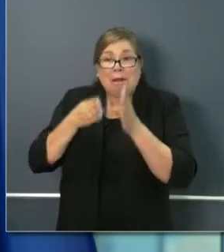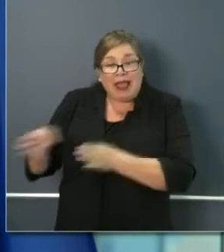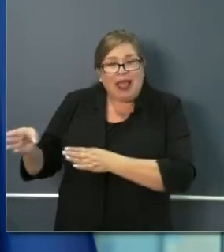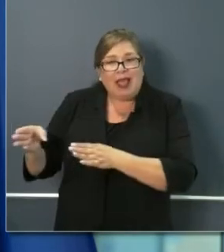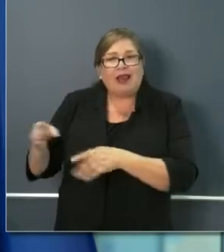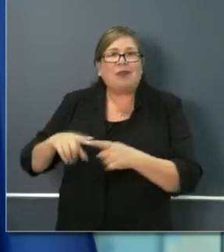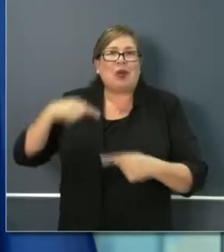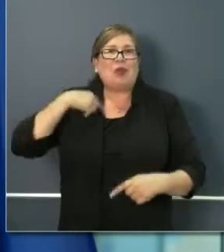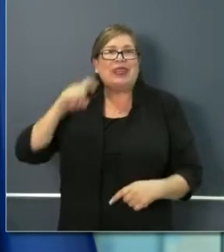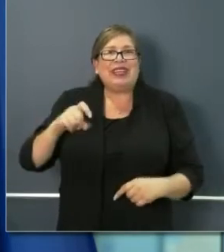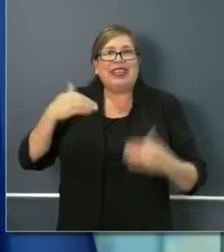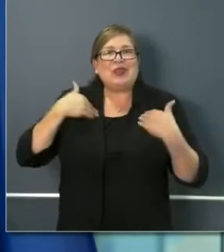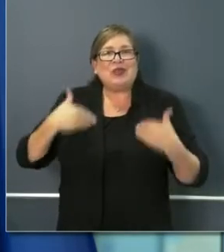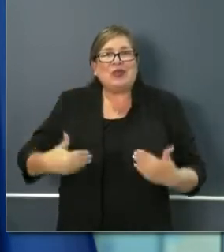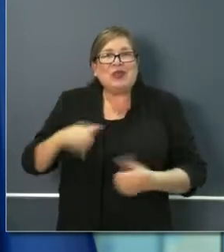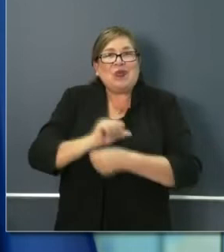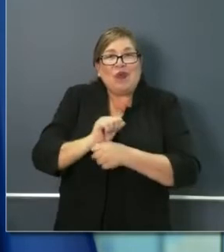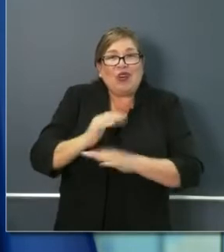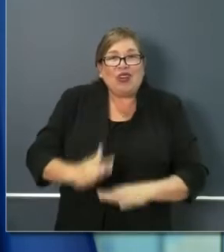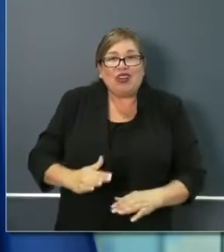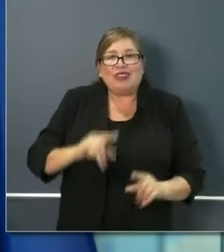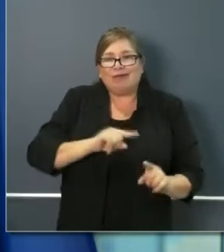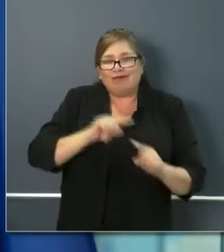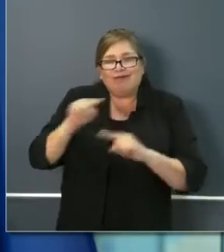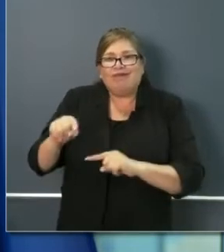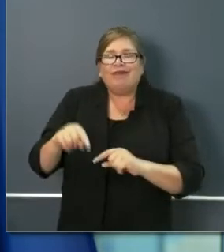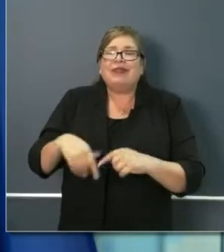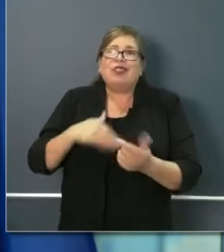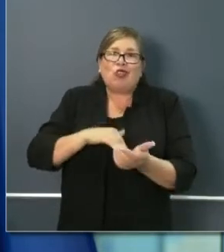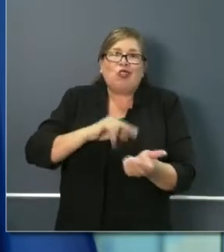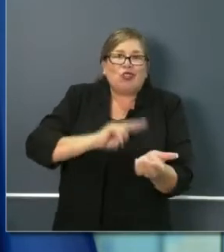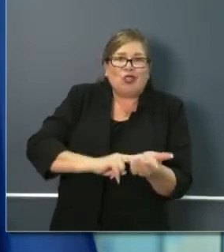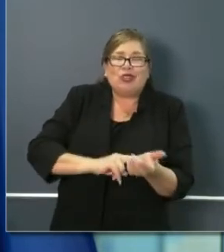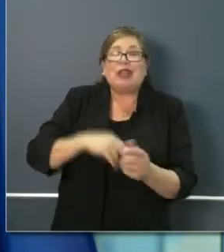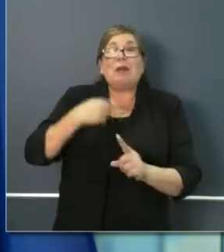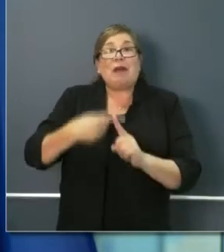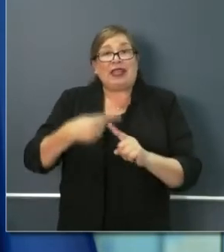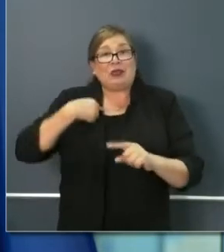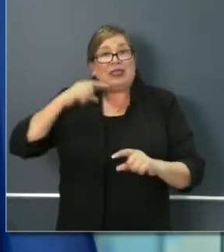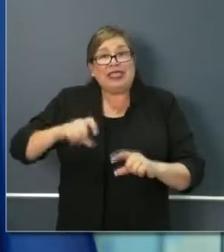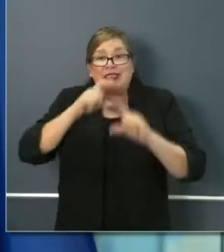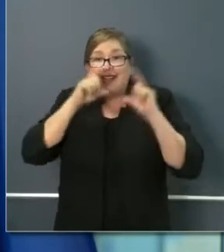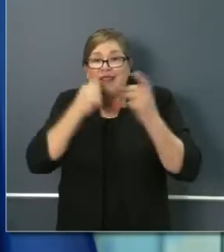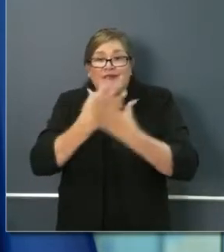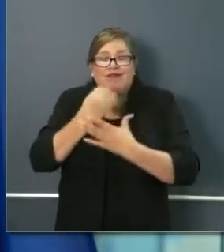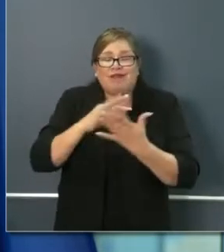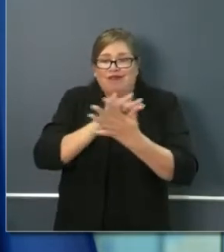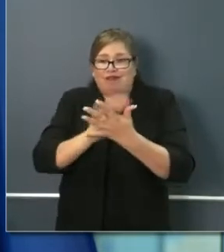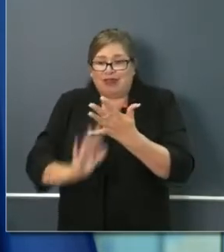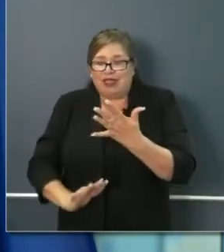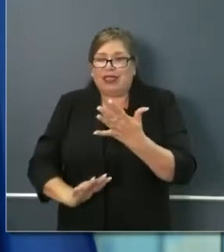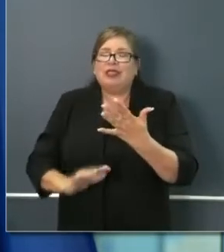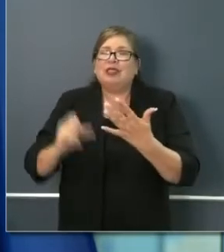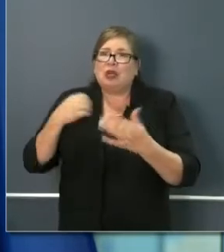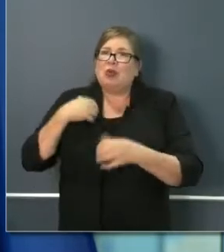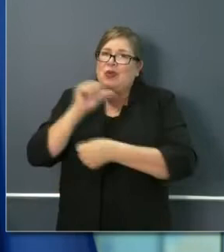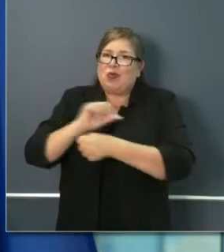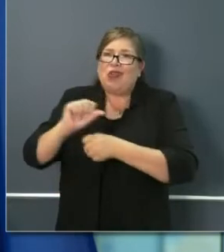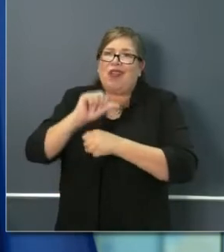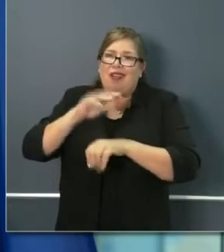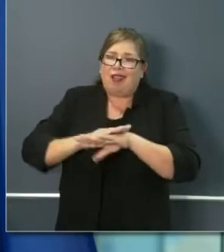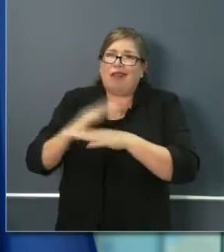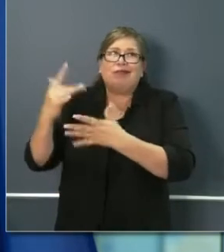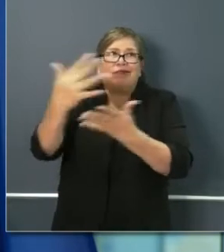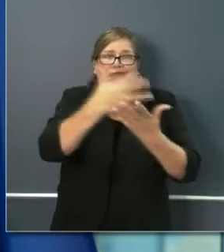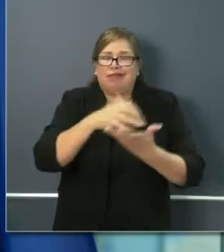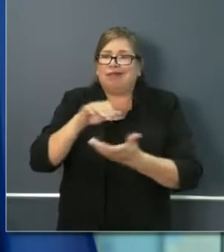are, Phil, it's relevant to you as the LA Times reporter, St. Vincent, and we're making real progress there, which we hope to announce